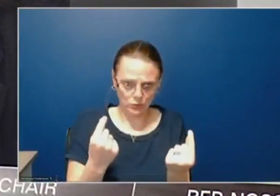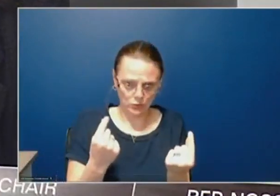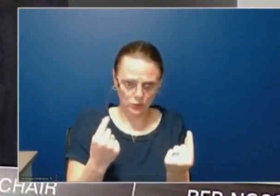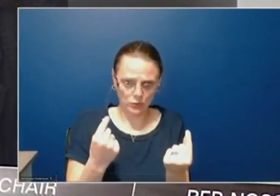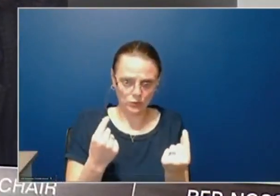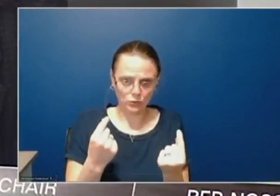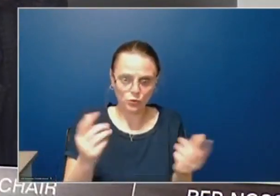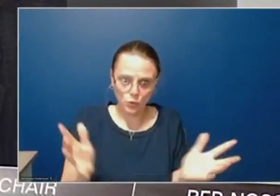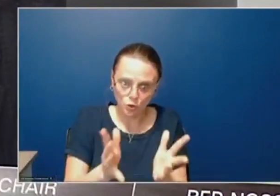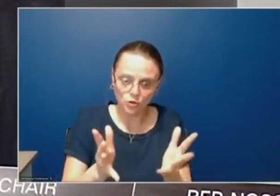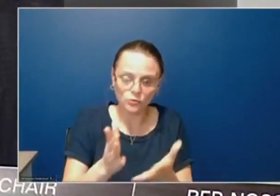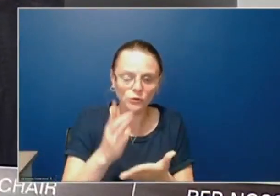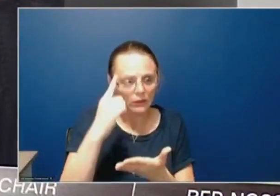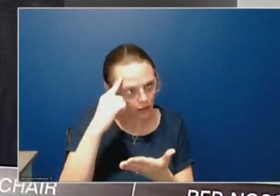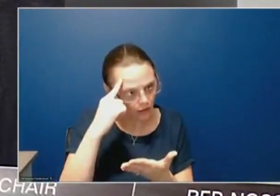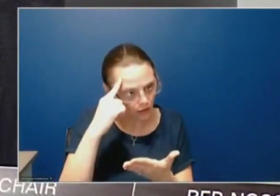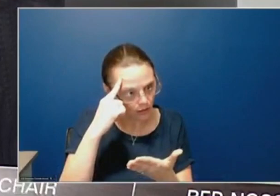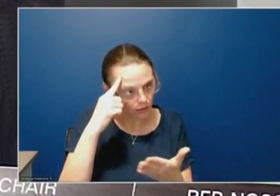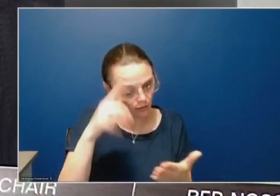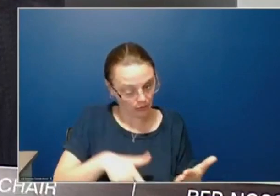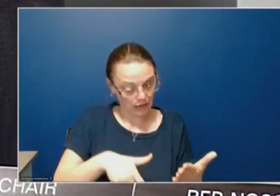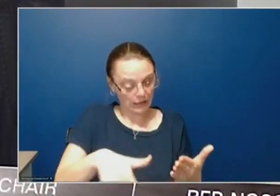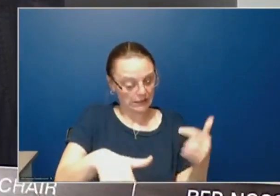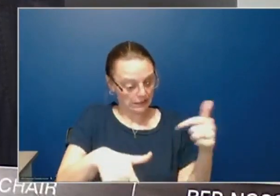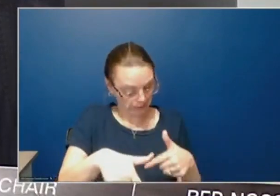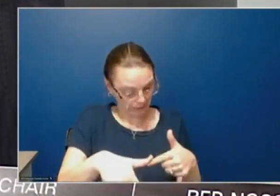of the child that they bear within them.